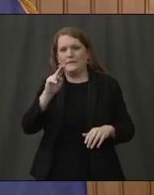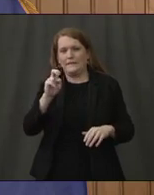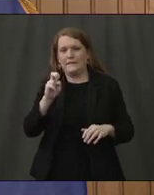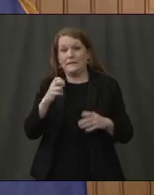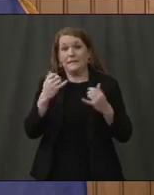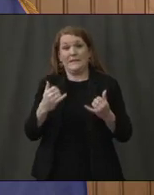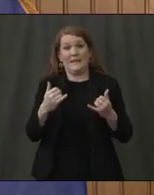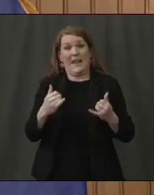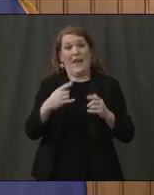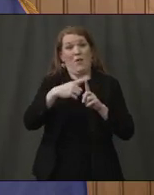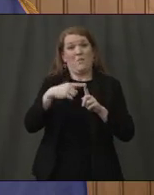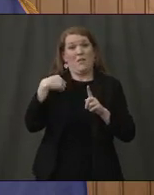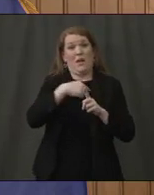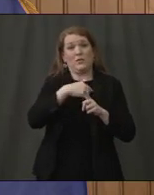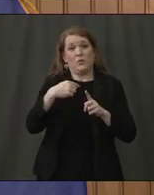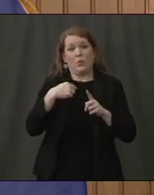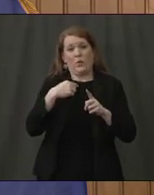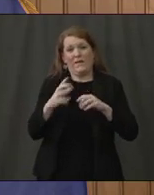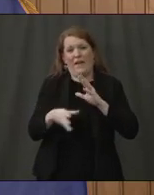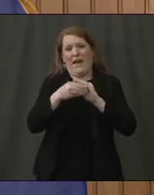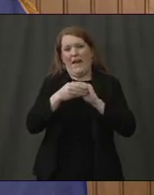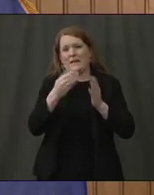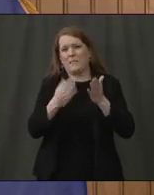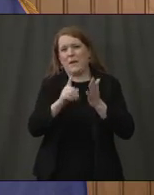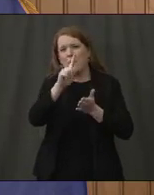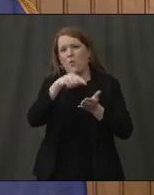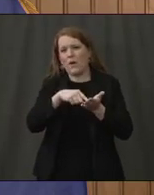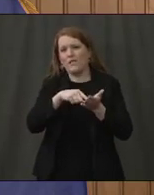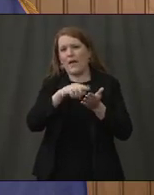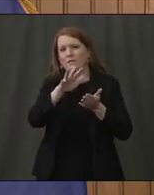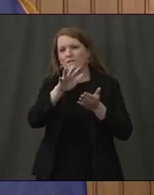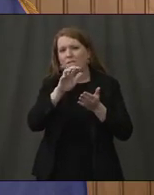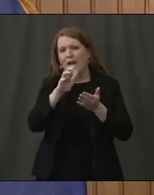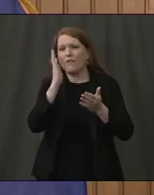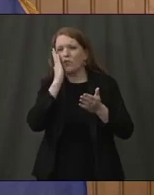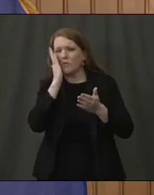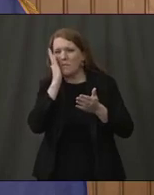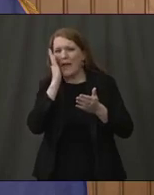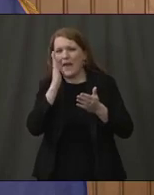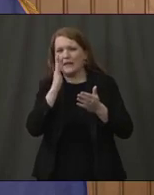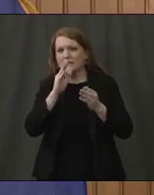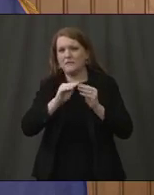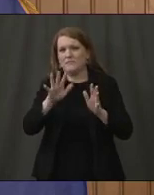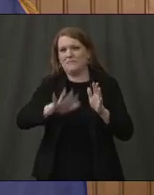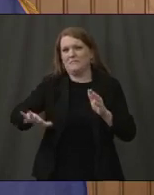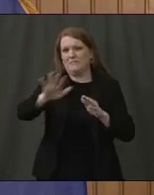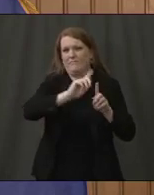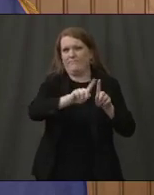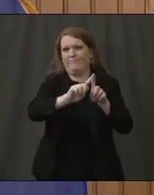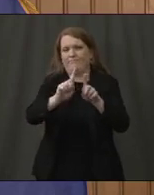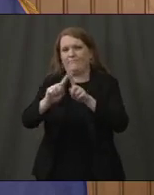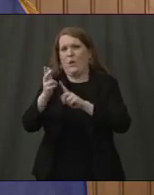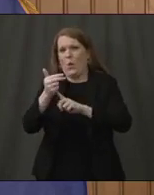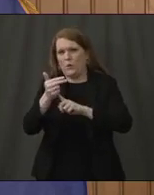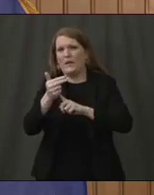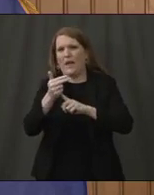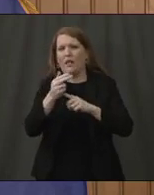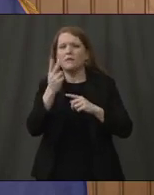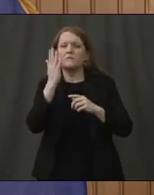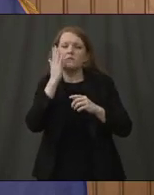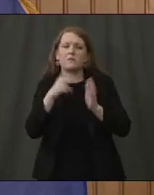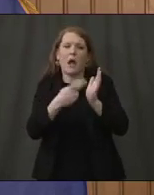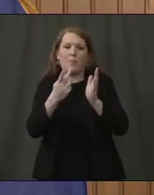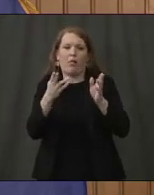across 14 hotels, mainly double rooms. Again, so we can get the homeless taken care of in a safe